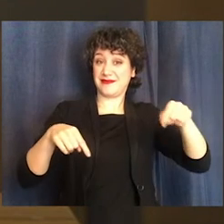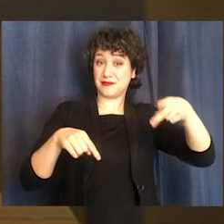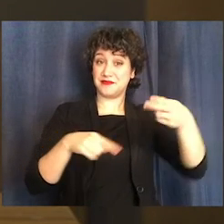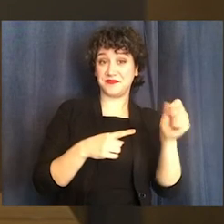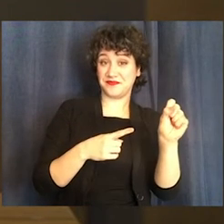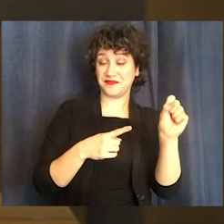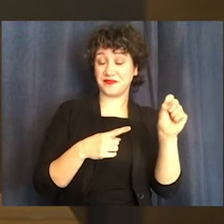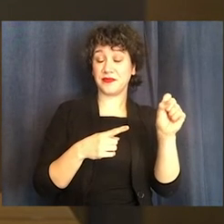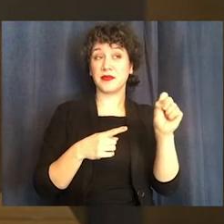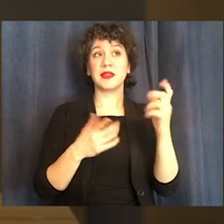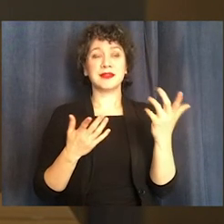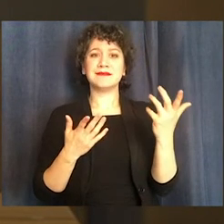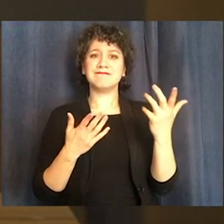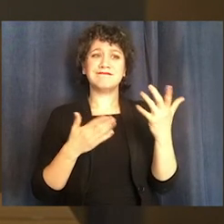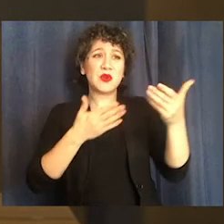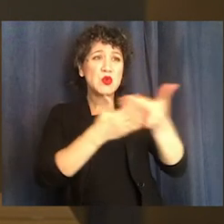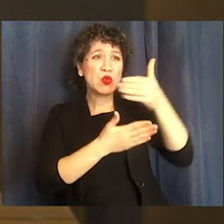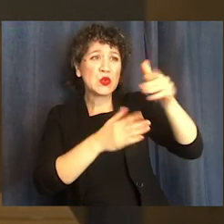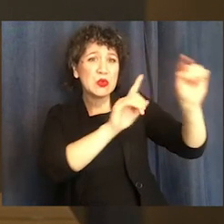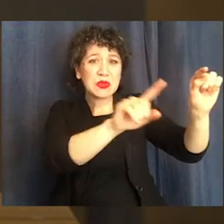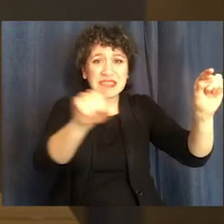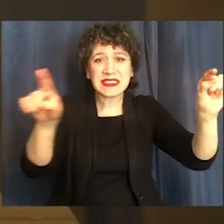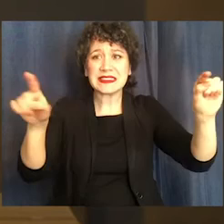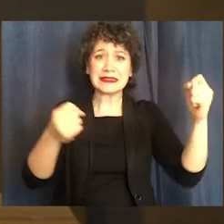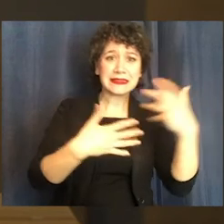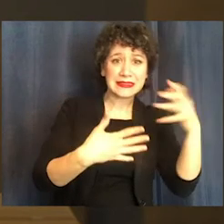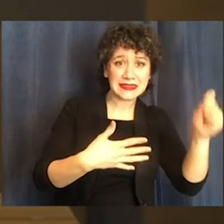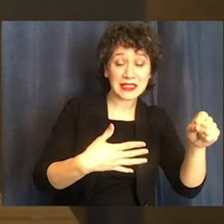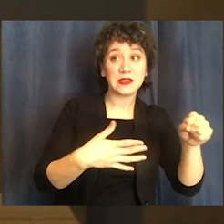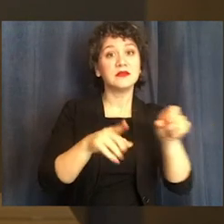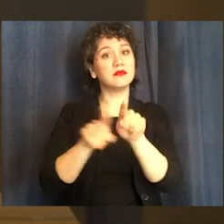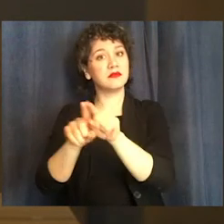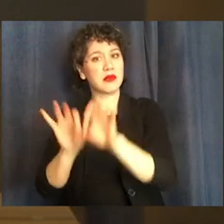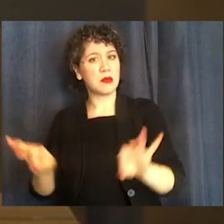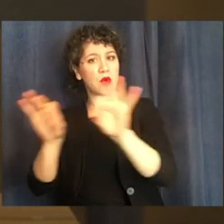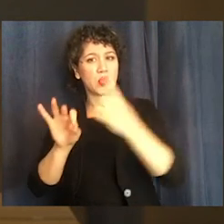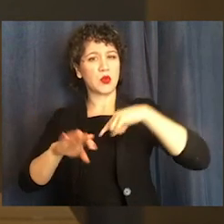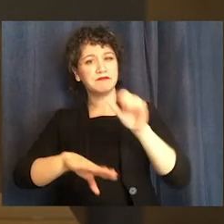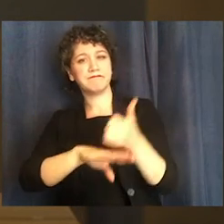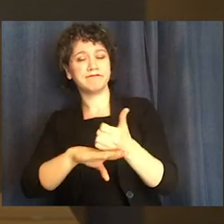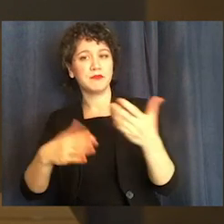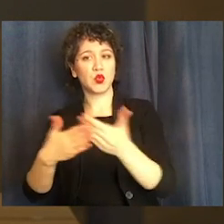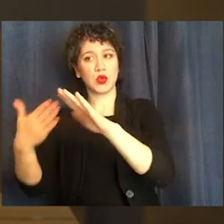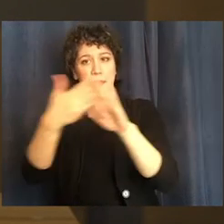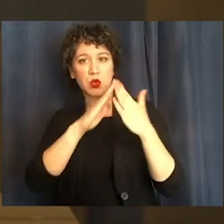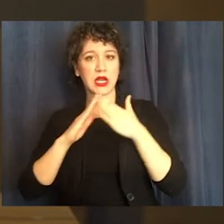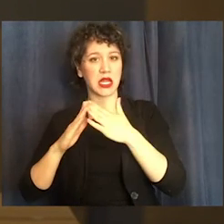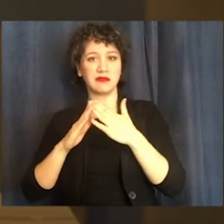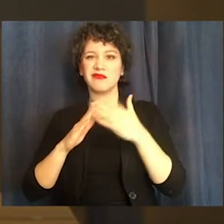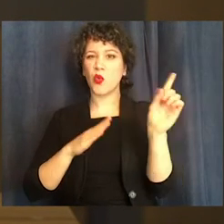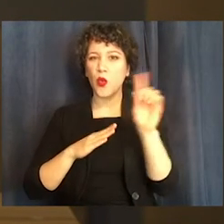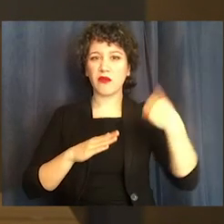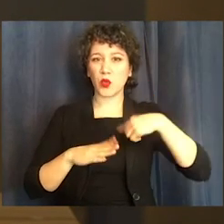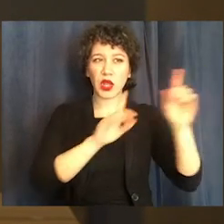places, I think it's important that we establish a new community wherever we go and take the memories and lessons from Palmer to